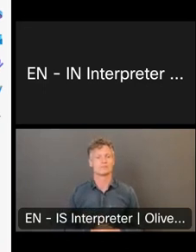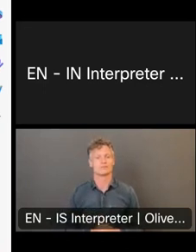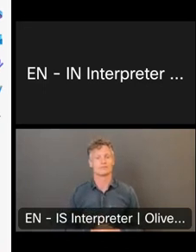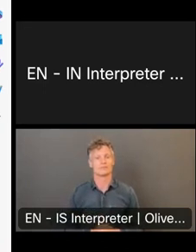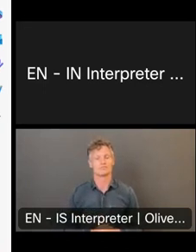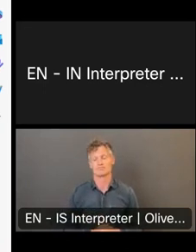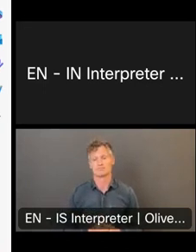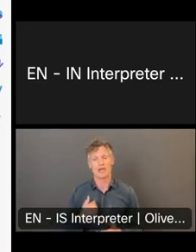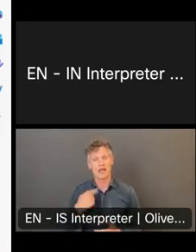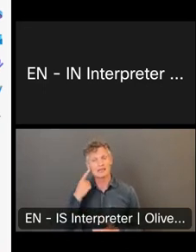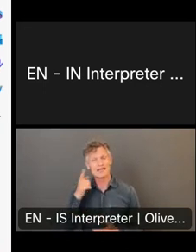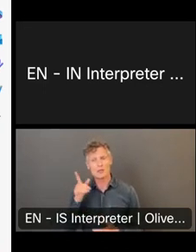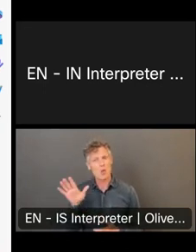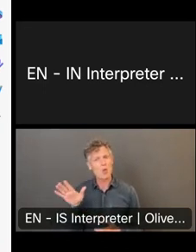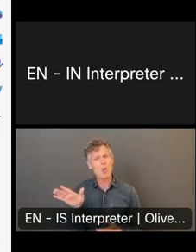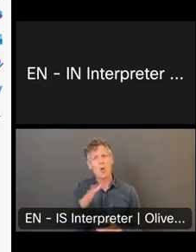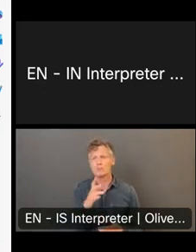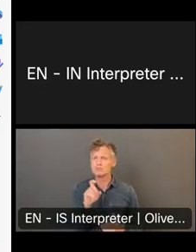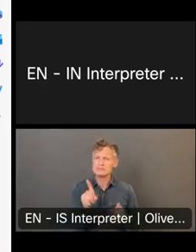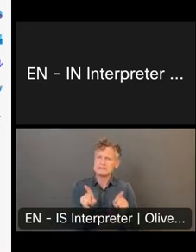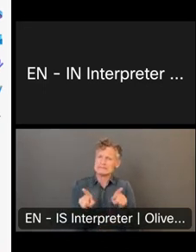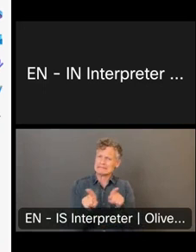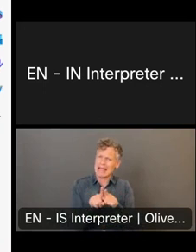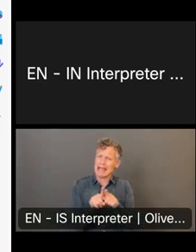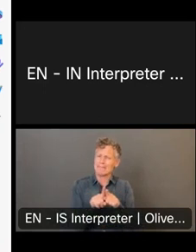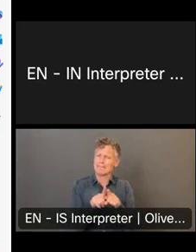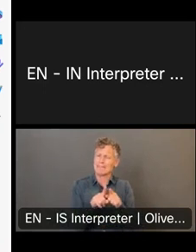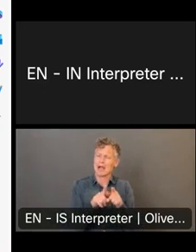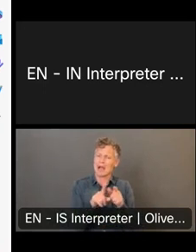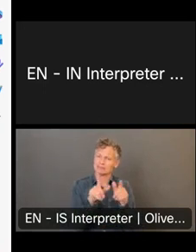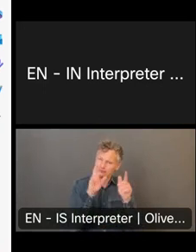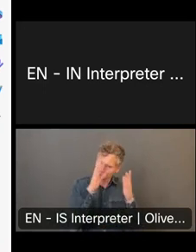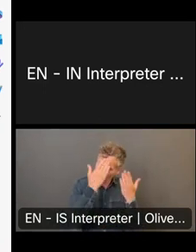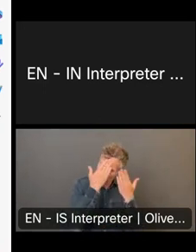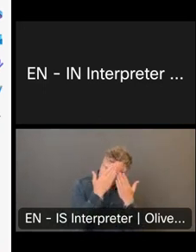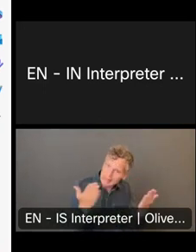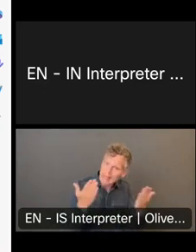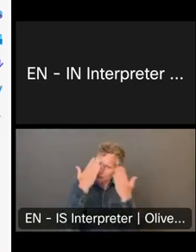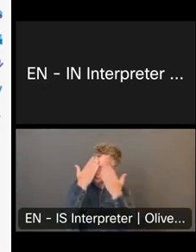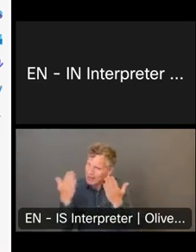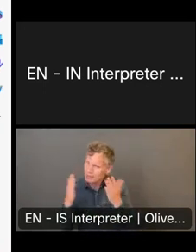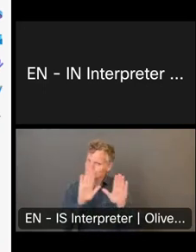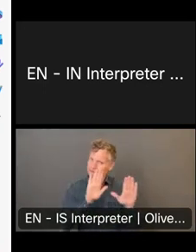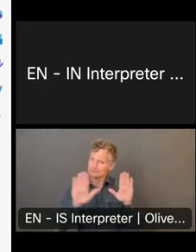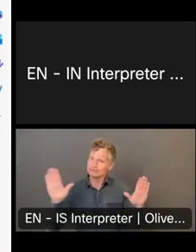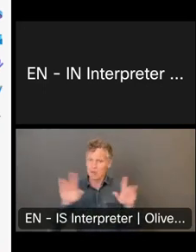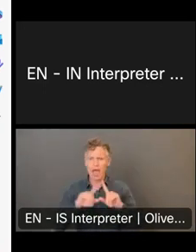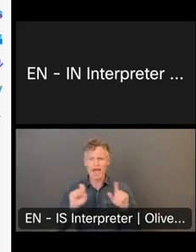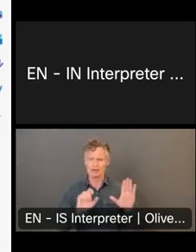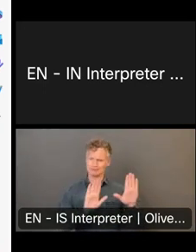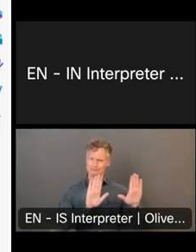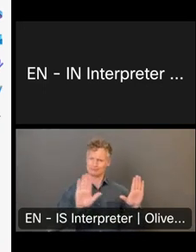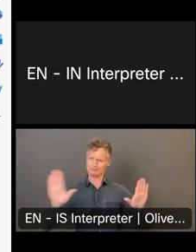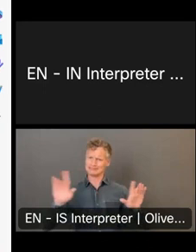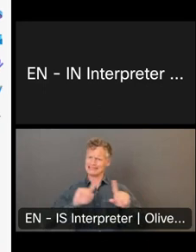same pedestal. I see kind of one pedestal each for economy and clarity, and then I see